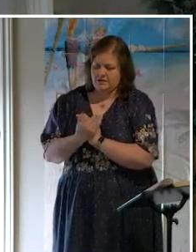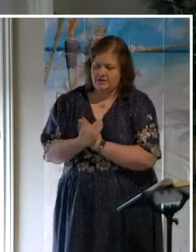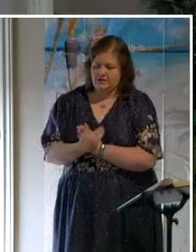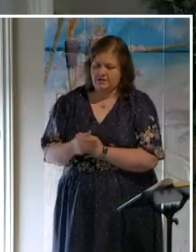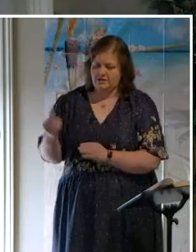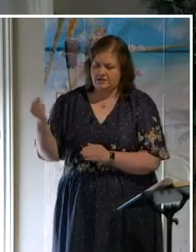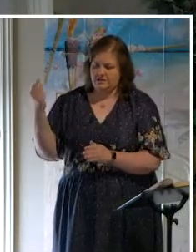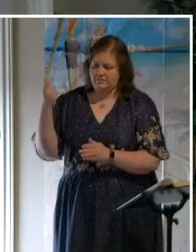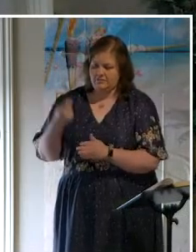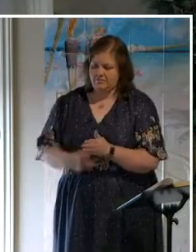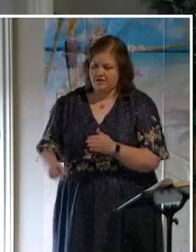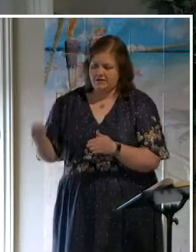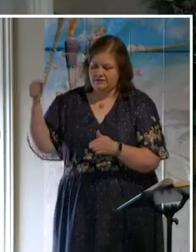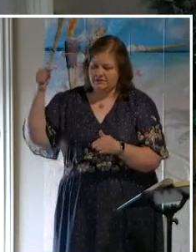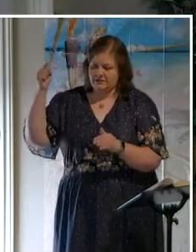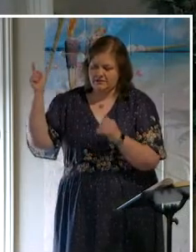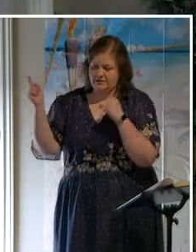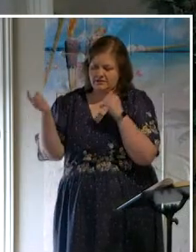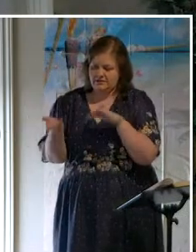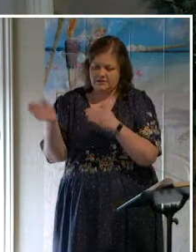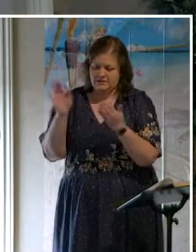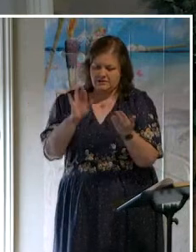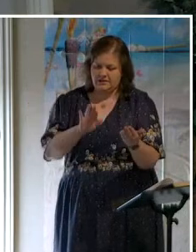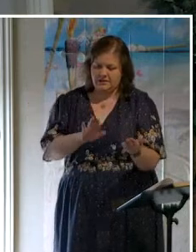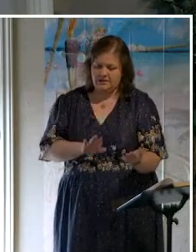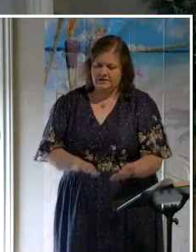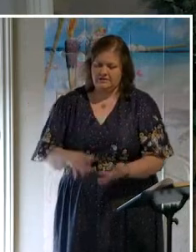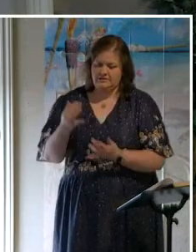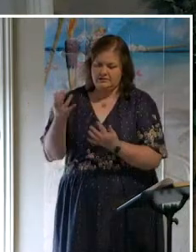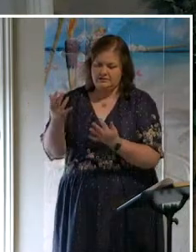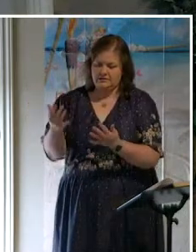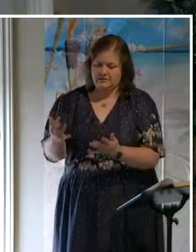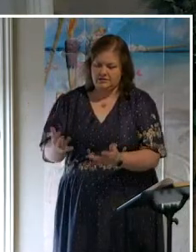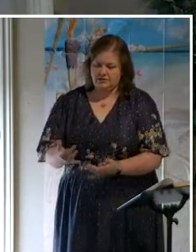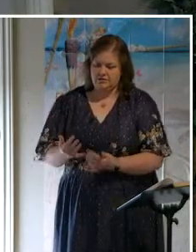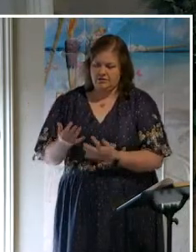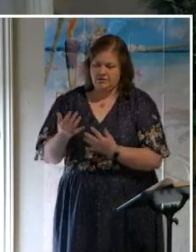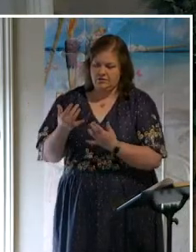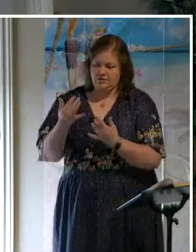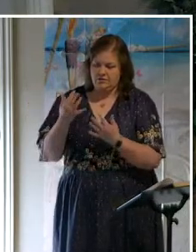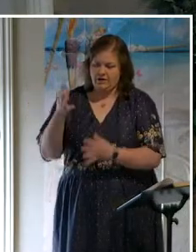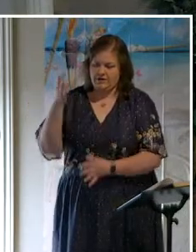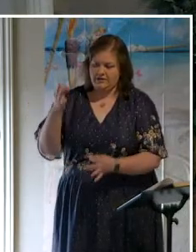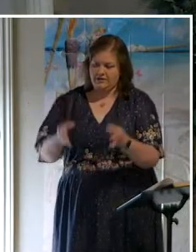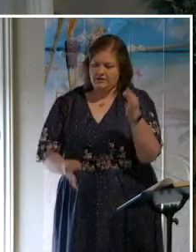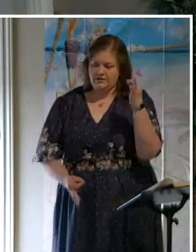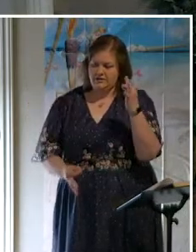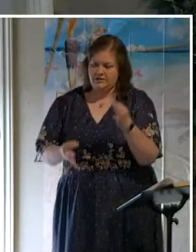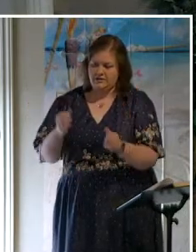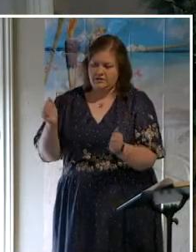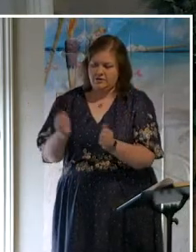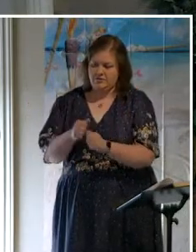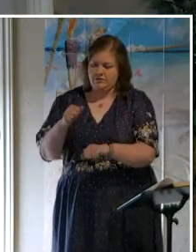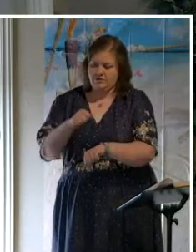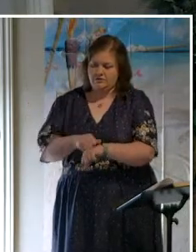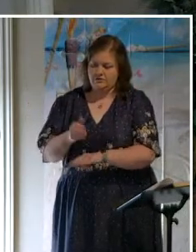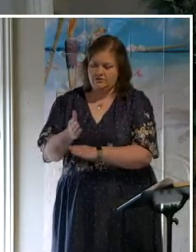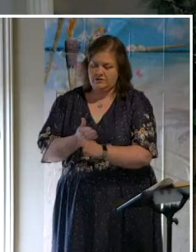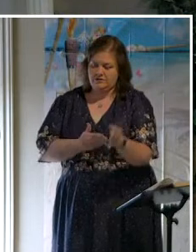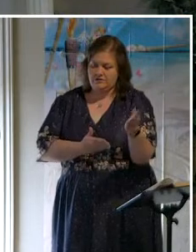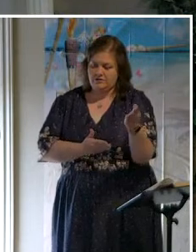penalty death. As they waited her sentence with stones in their